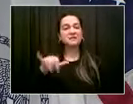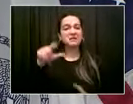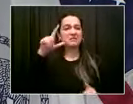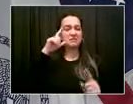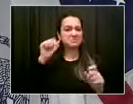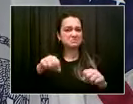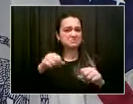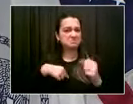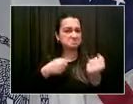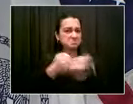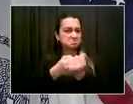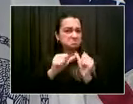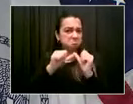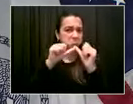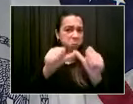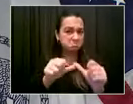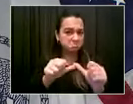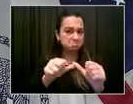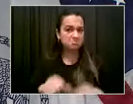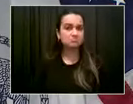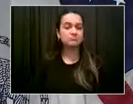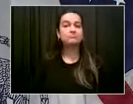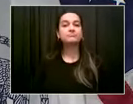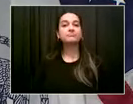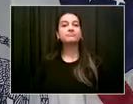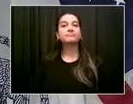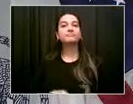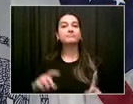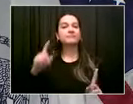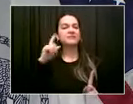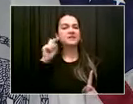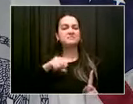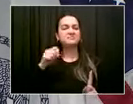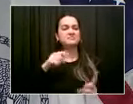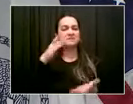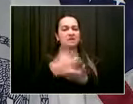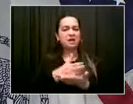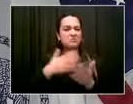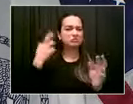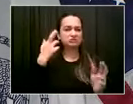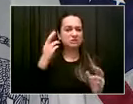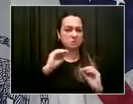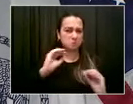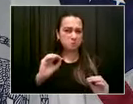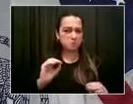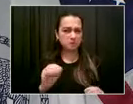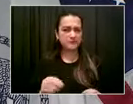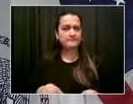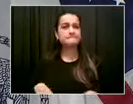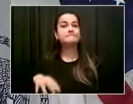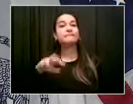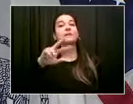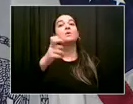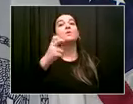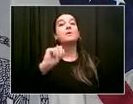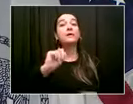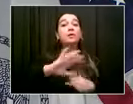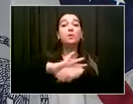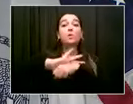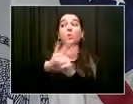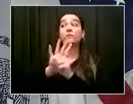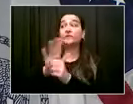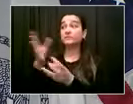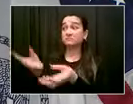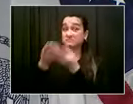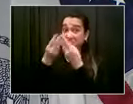would say keep it going for the foreseeable future, and then reevaluate down the line. Our next question goes